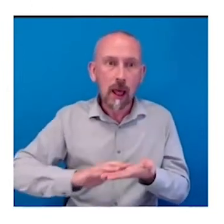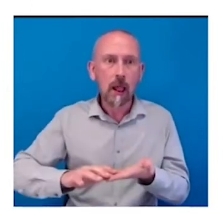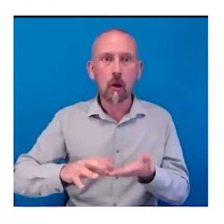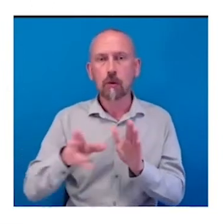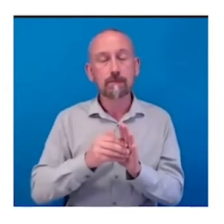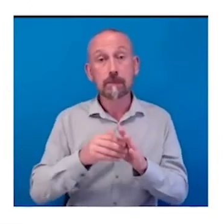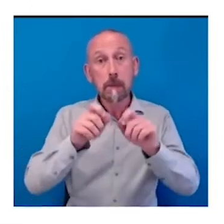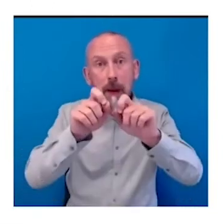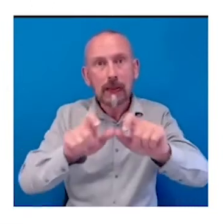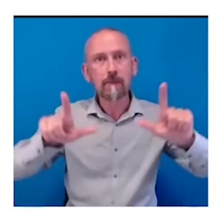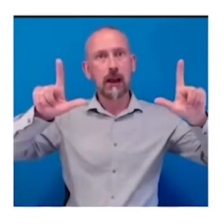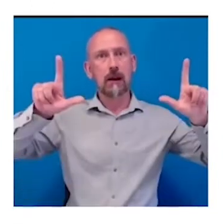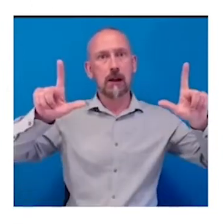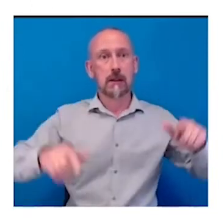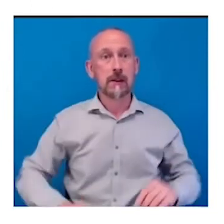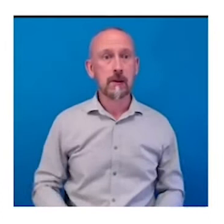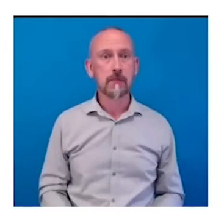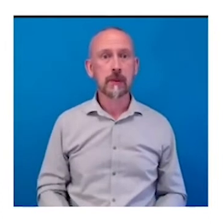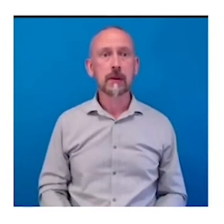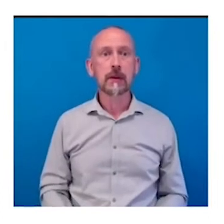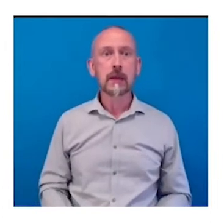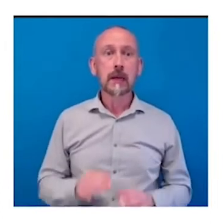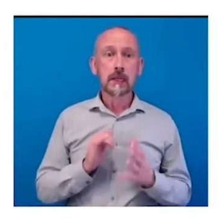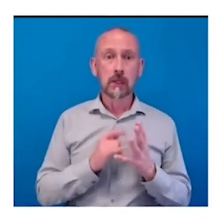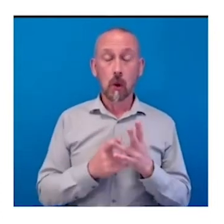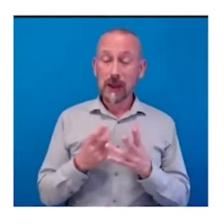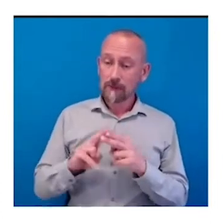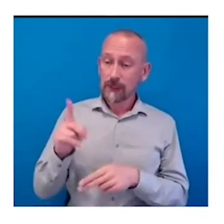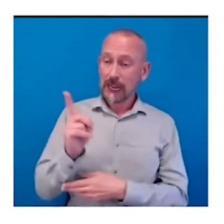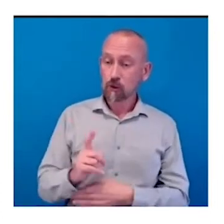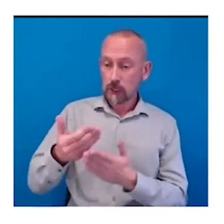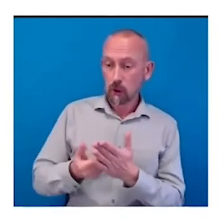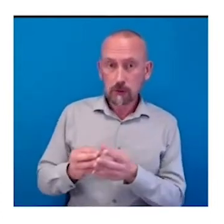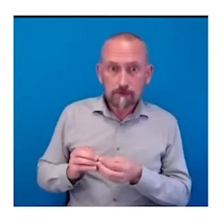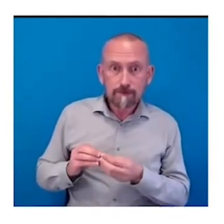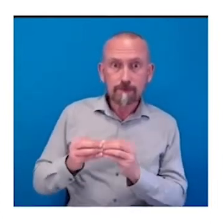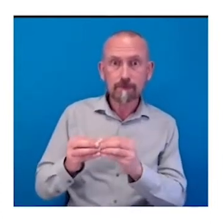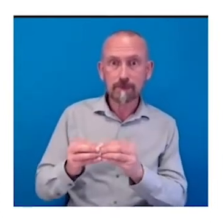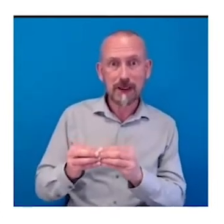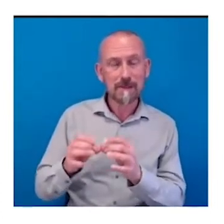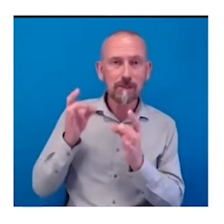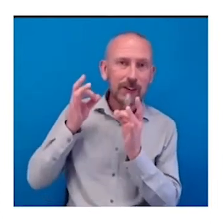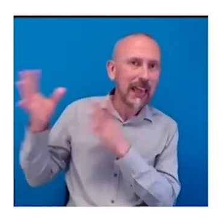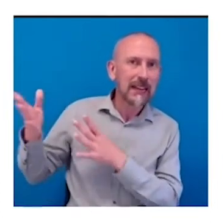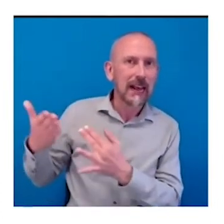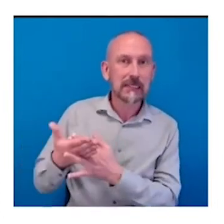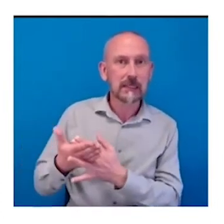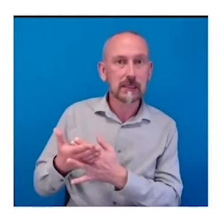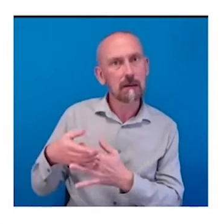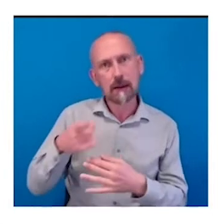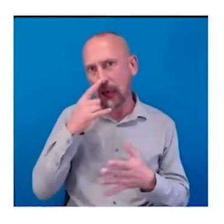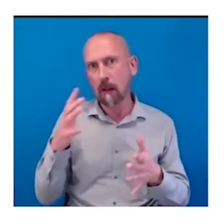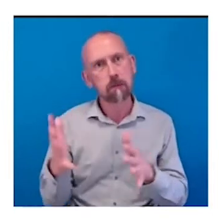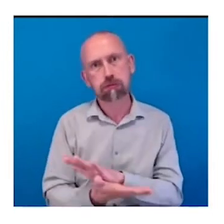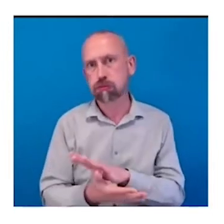electronic documents aren't created with accessibility in mind, they become extremely difficult, if not impossible, to read or navigate by a large number of